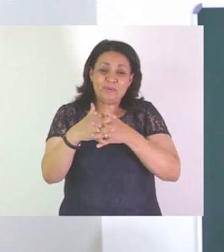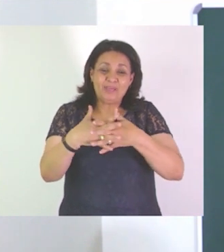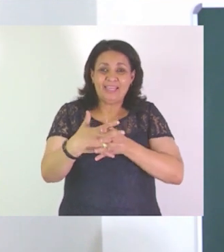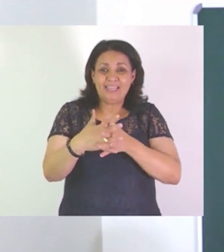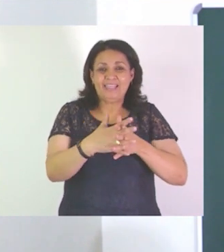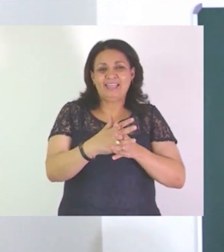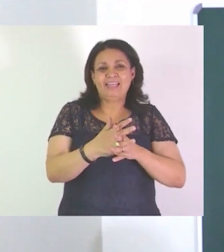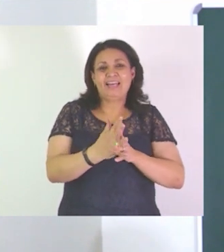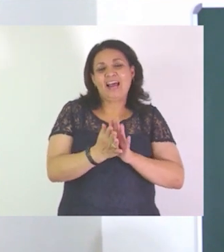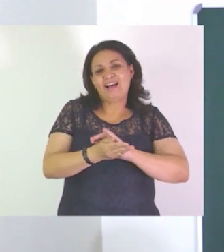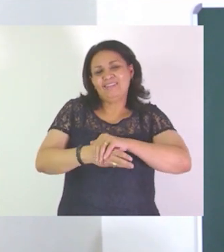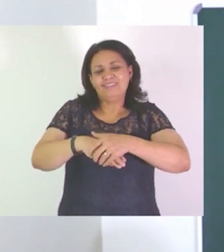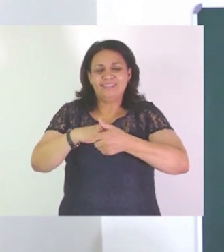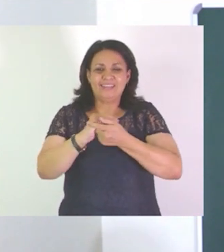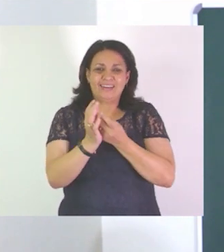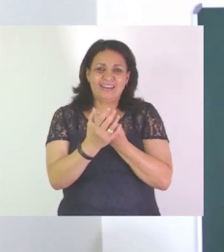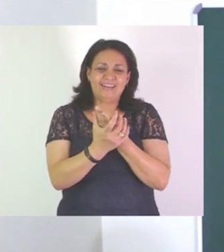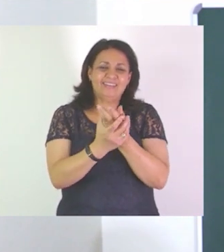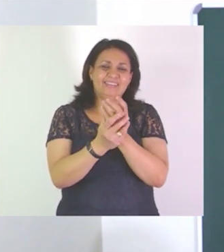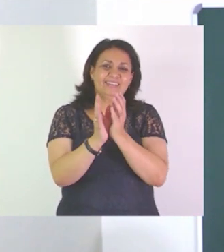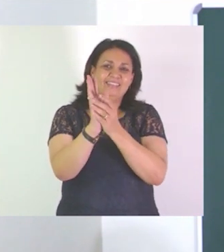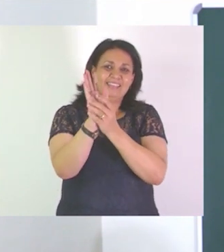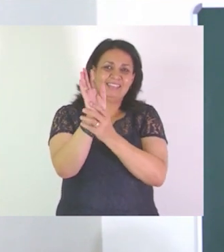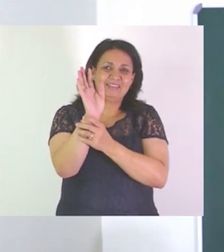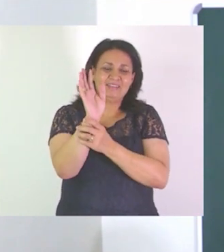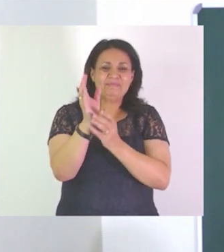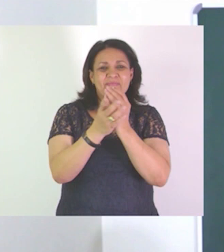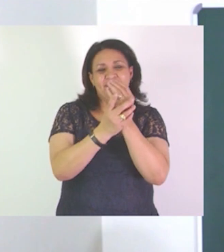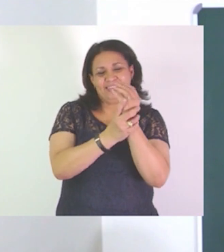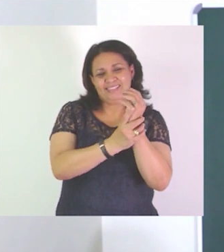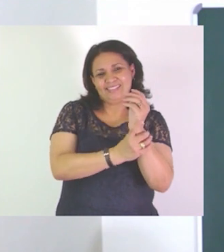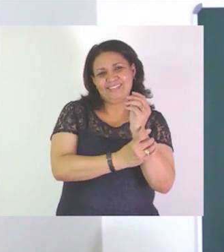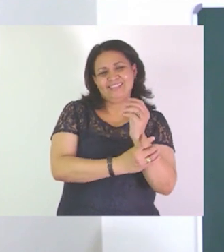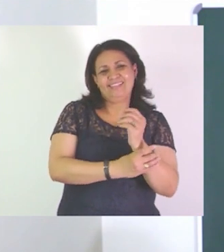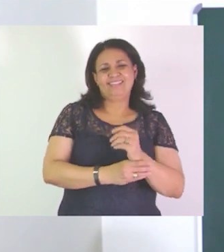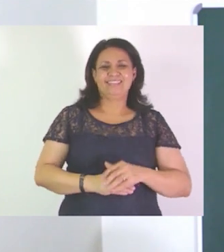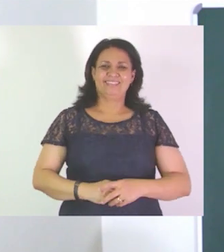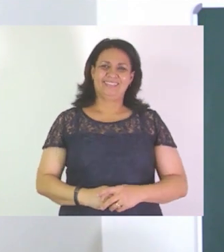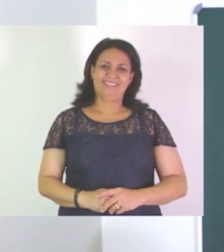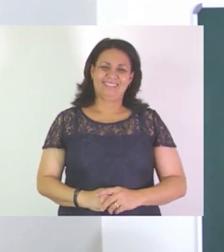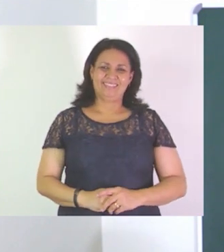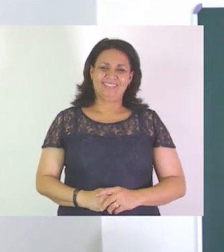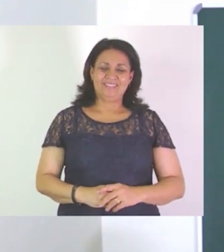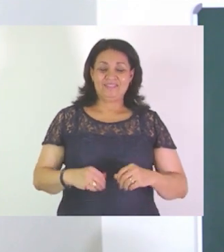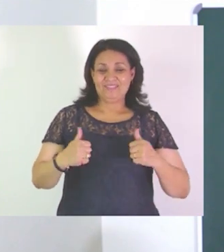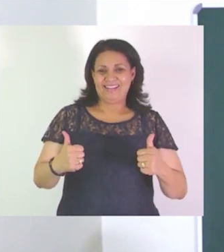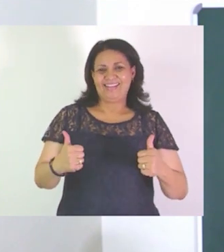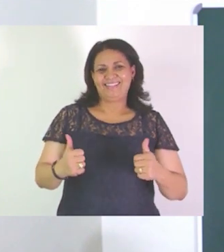between, round and on the wrists. Well